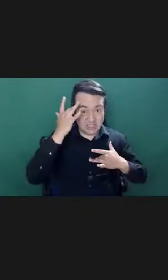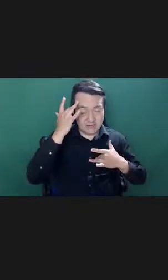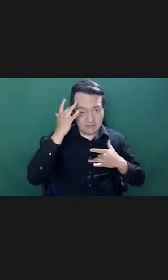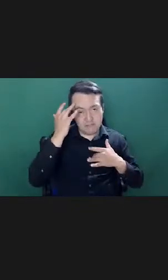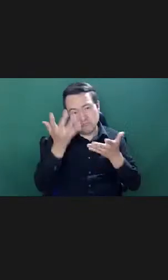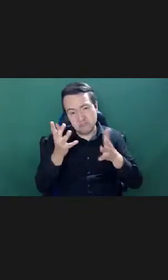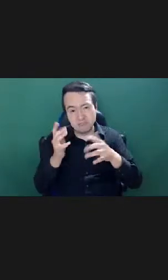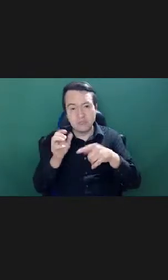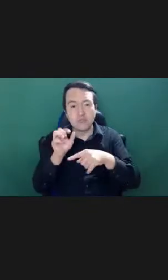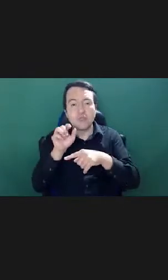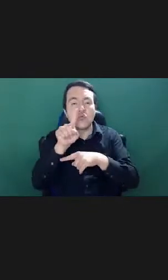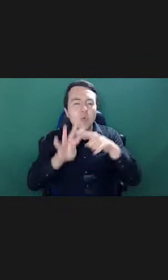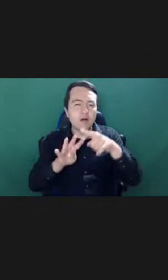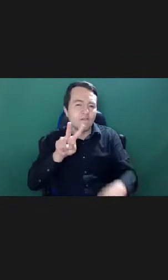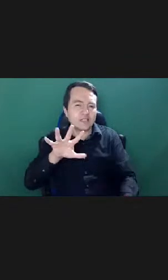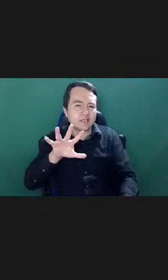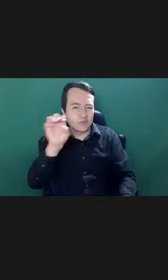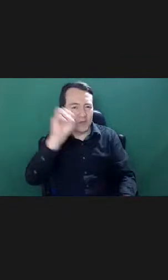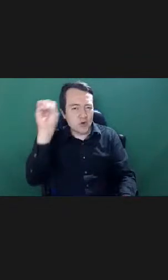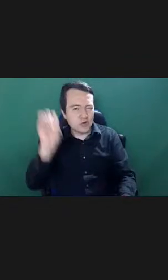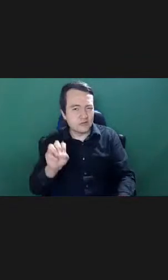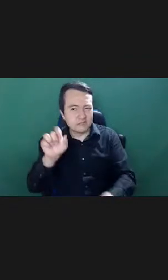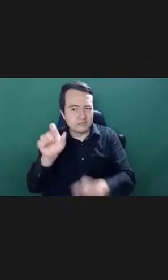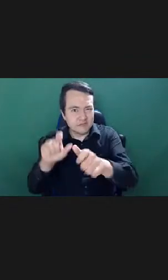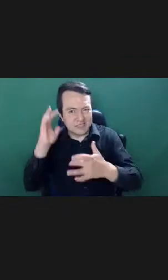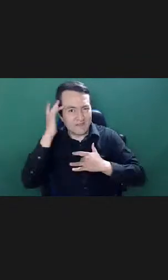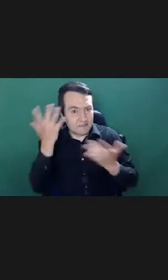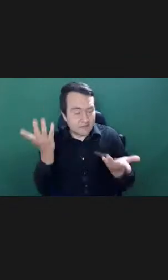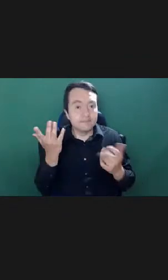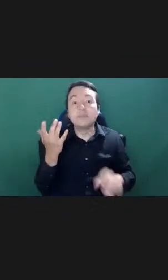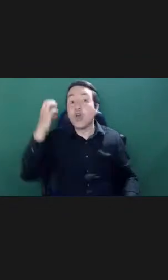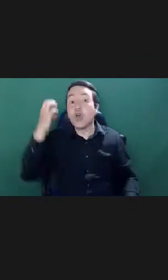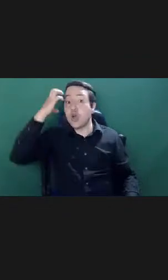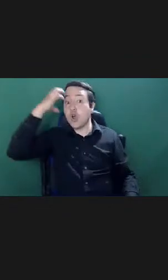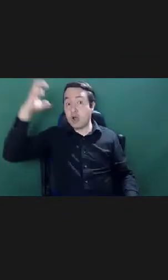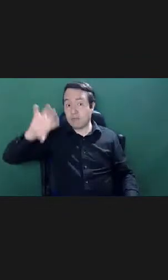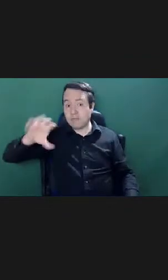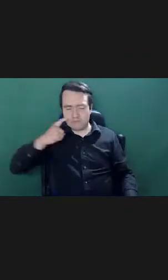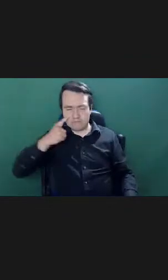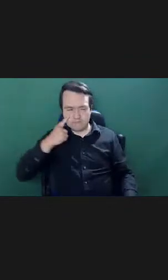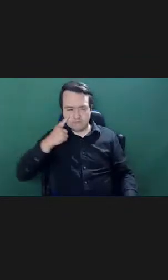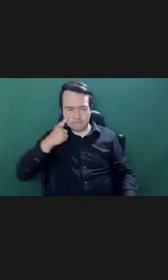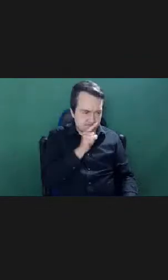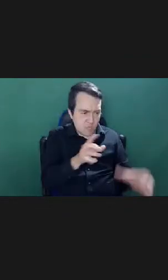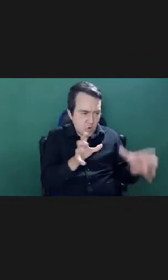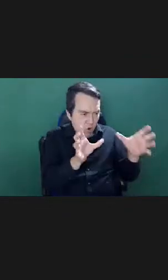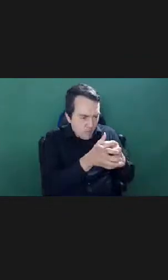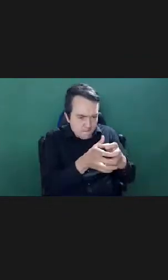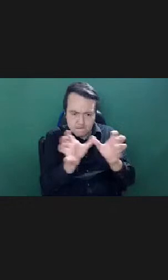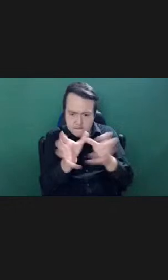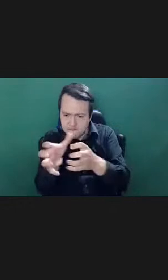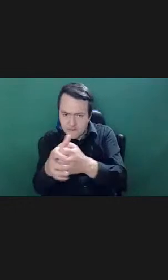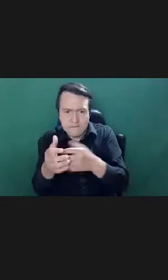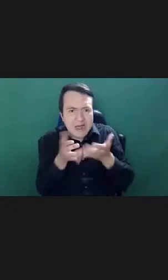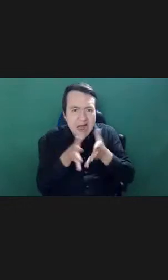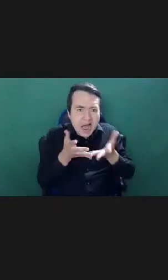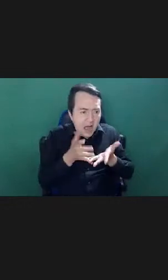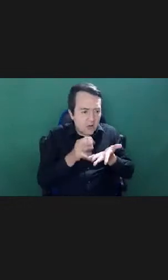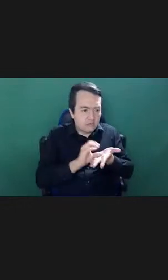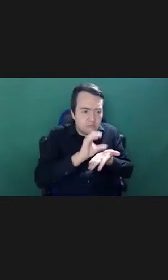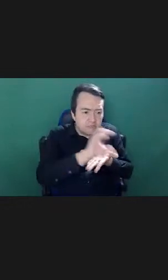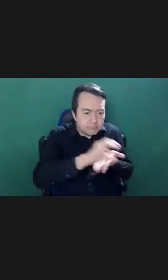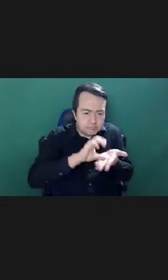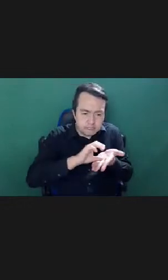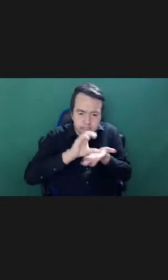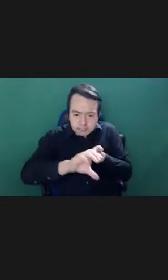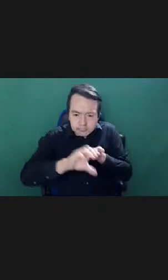funds. Now we're going to talk about how to look within mental disorders. This stacked area chart is different than the